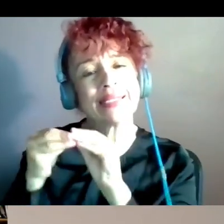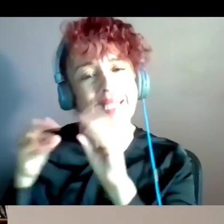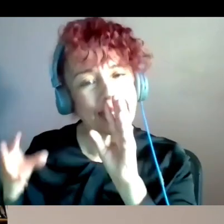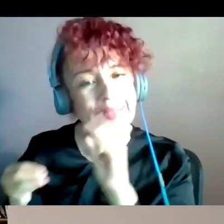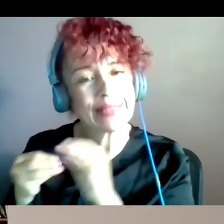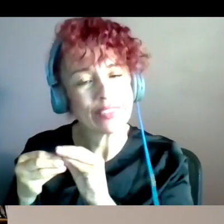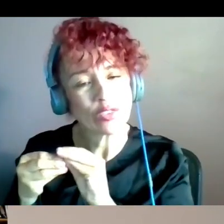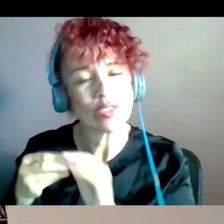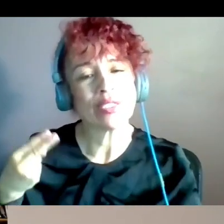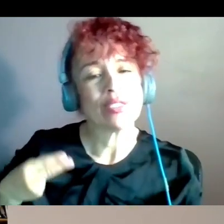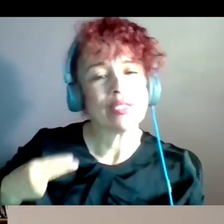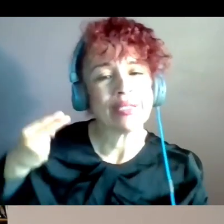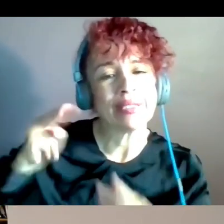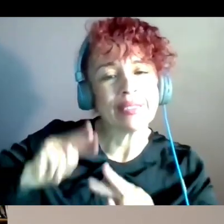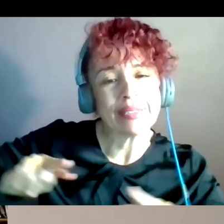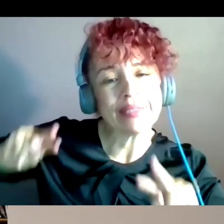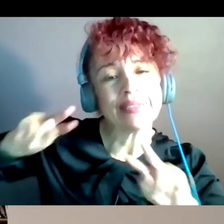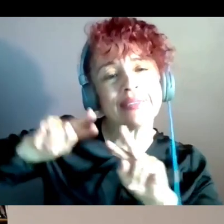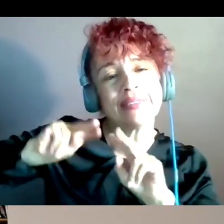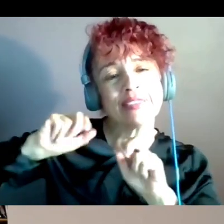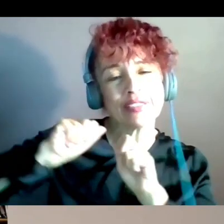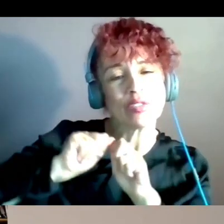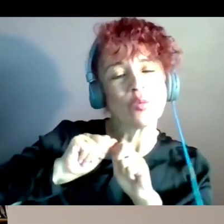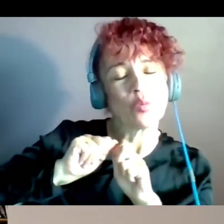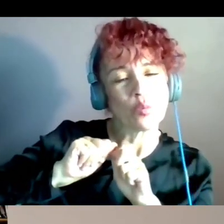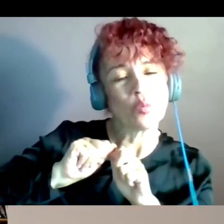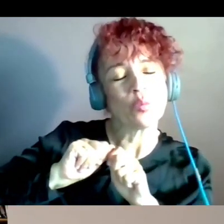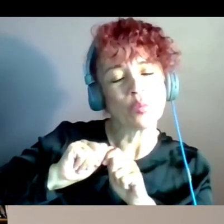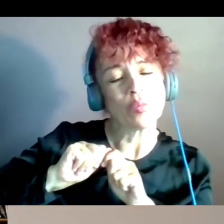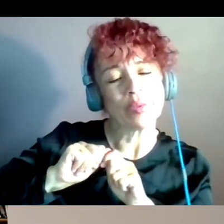the historical value of having something with a date and a signature on it.